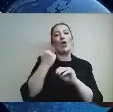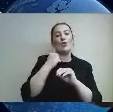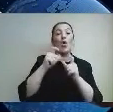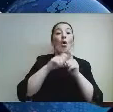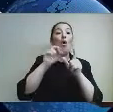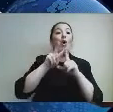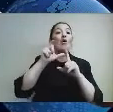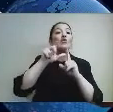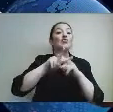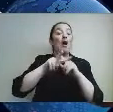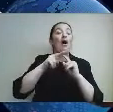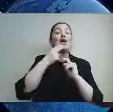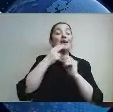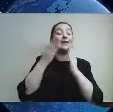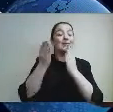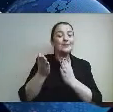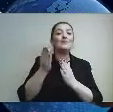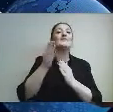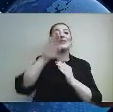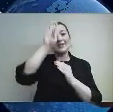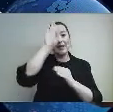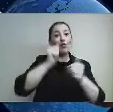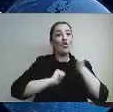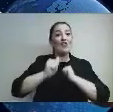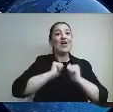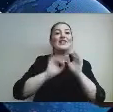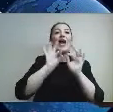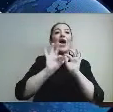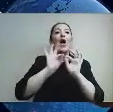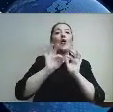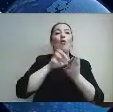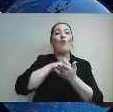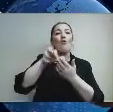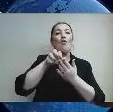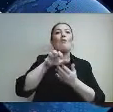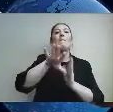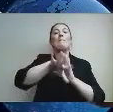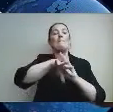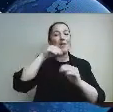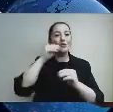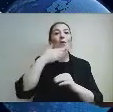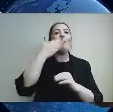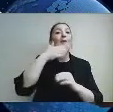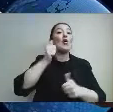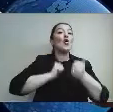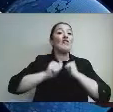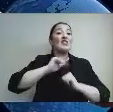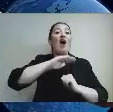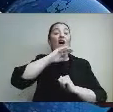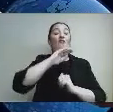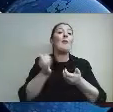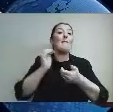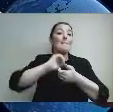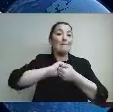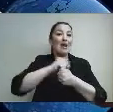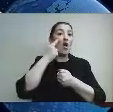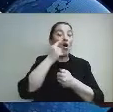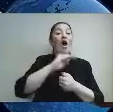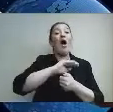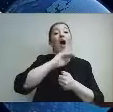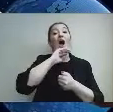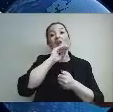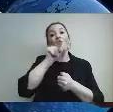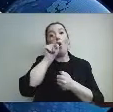of European Union. She has received her PhD. She focuses on sustainability, social enterprise,